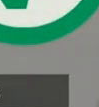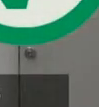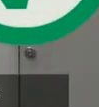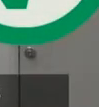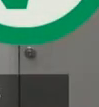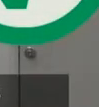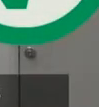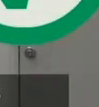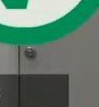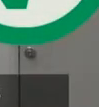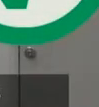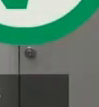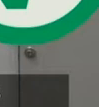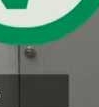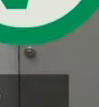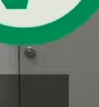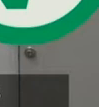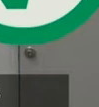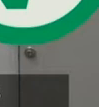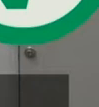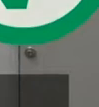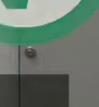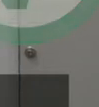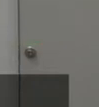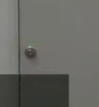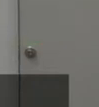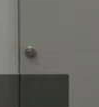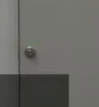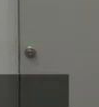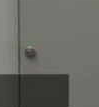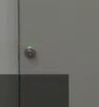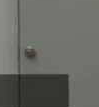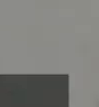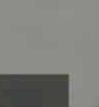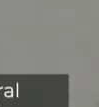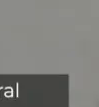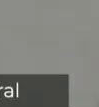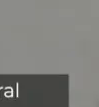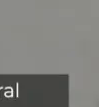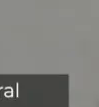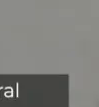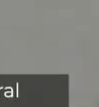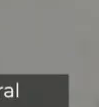mask. Make sure you're covering both your mouth and your nose.